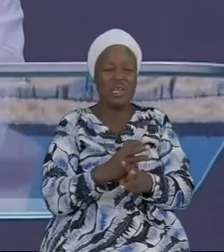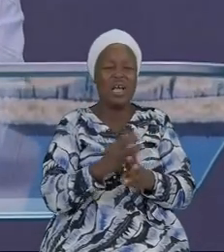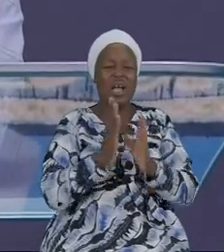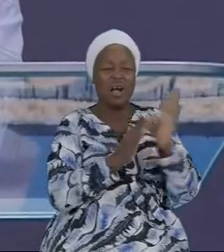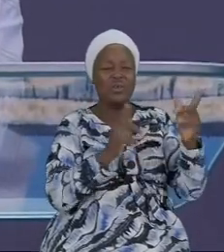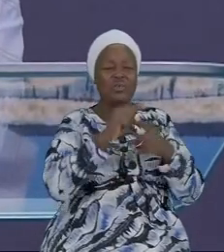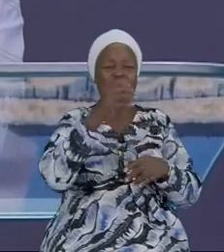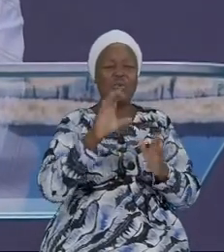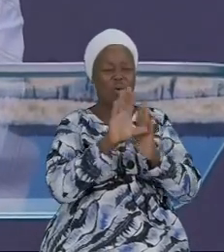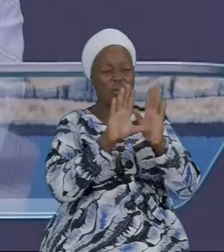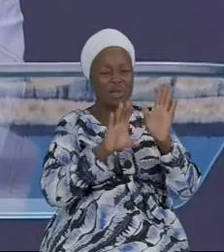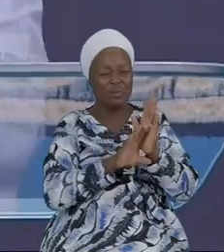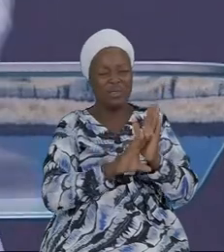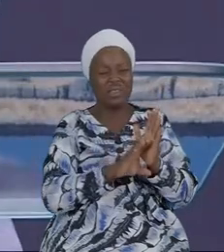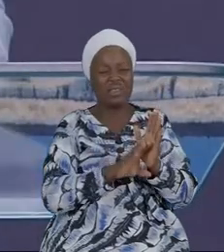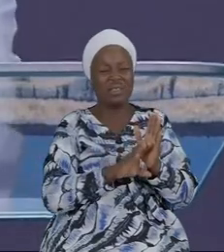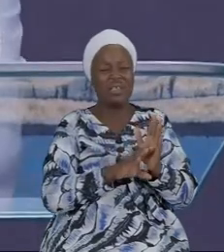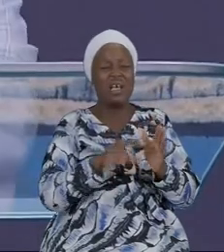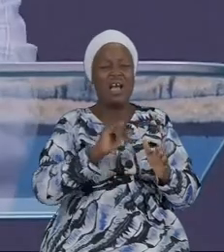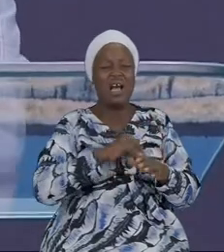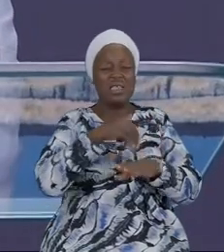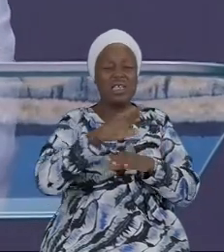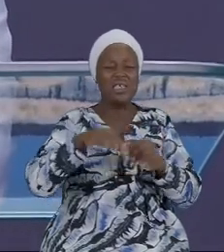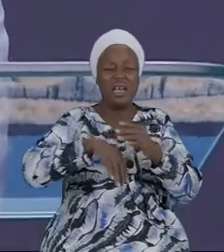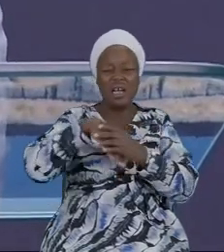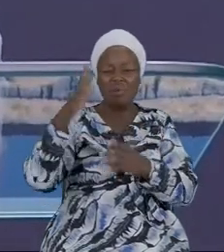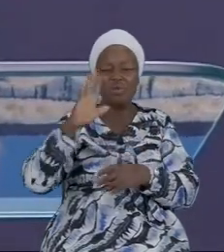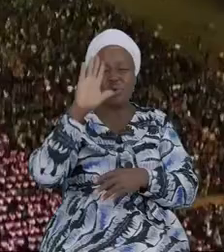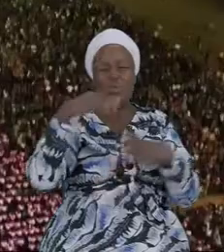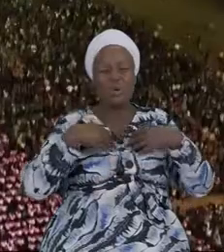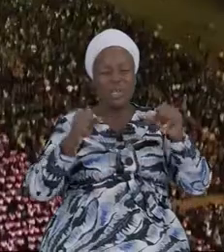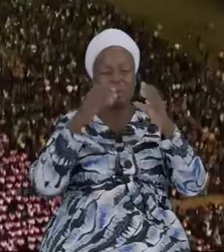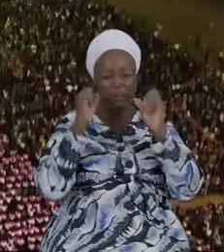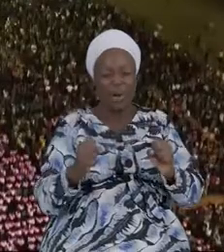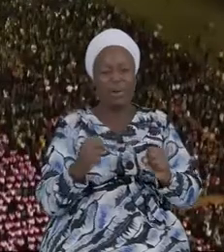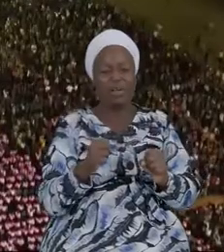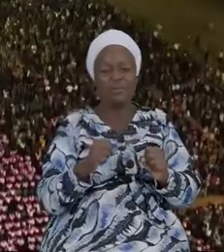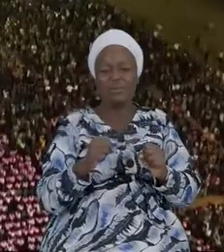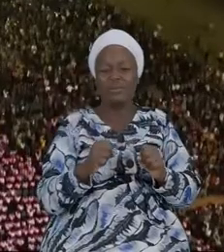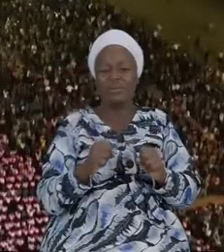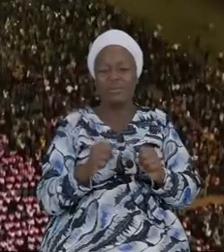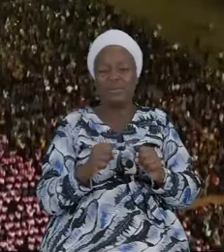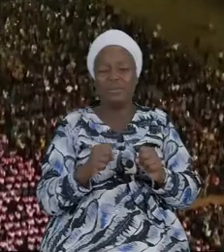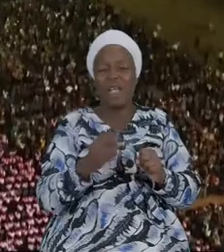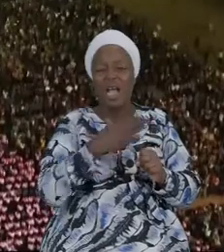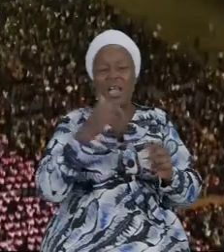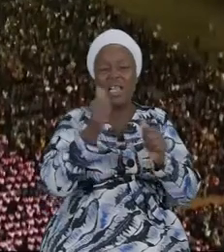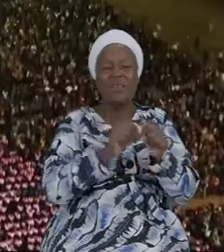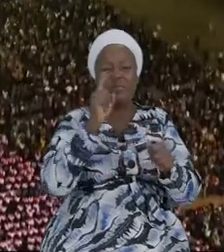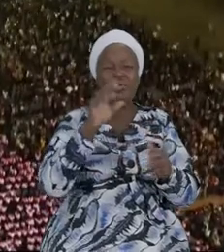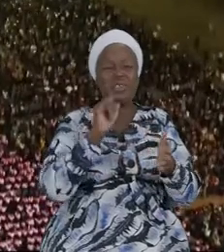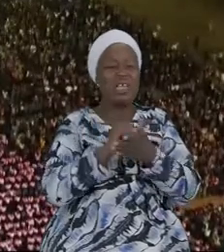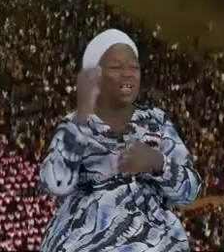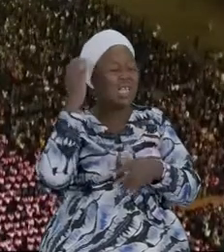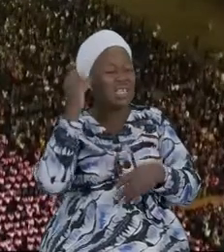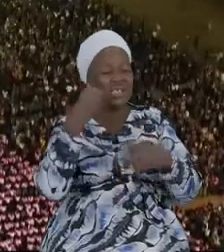to your commandment, I send forth your healing power. And everyone that